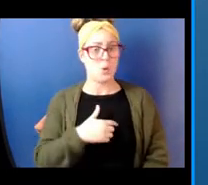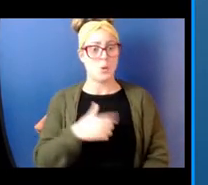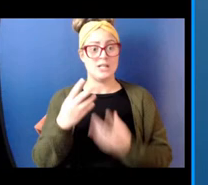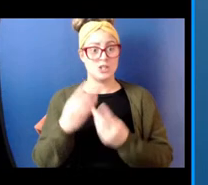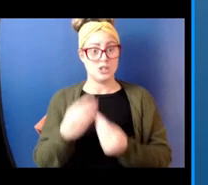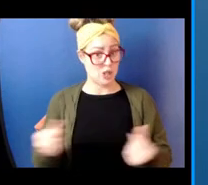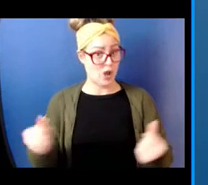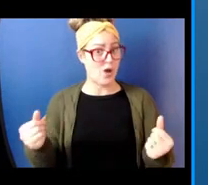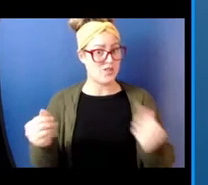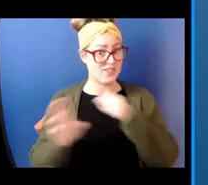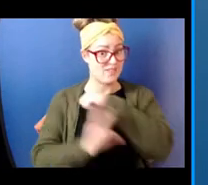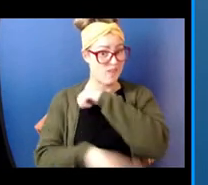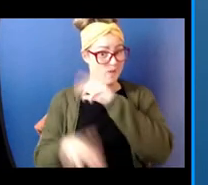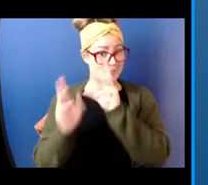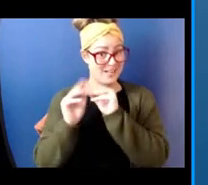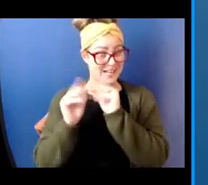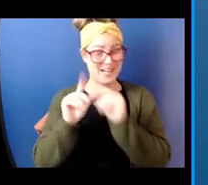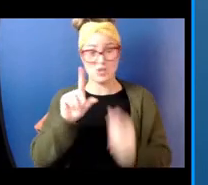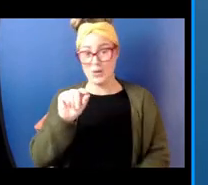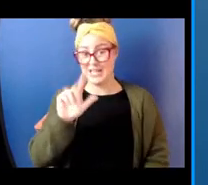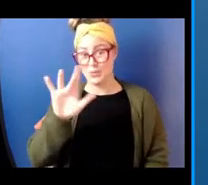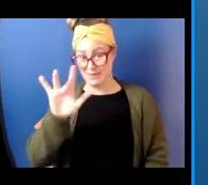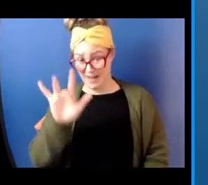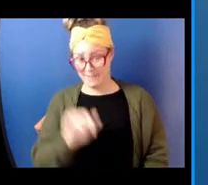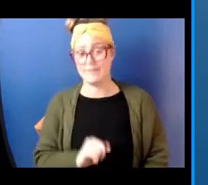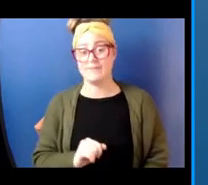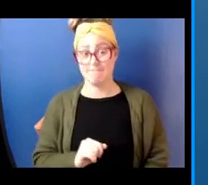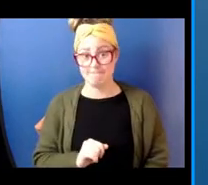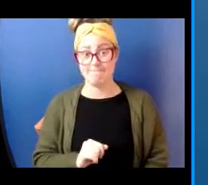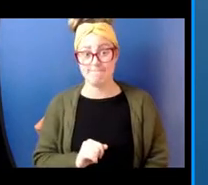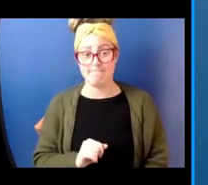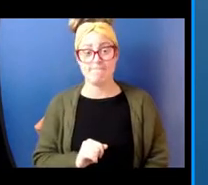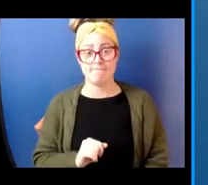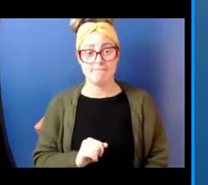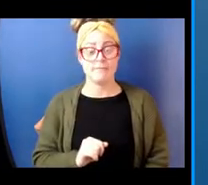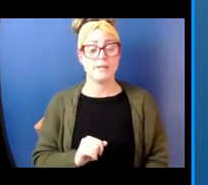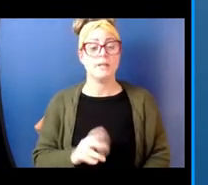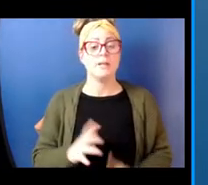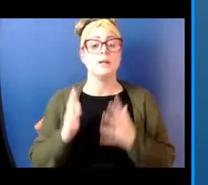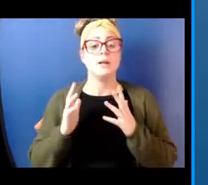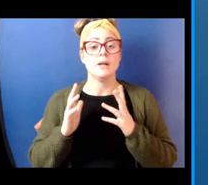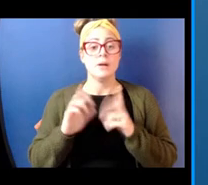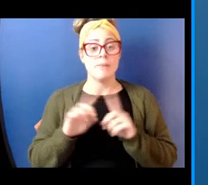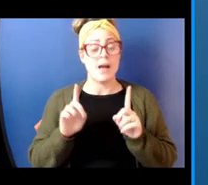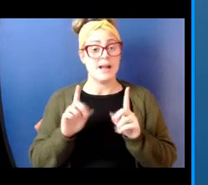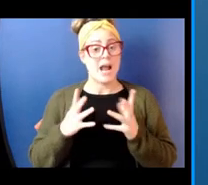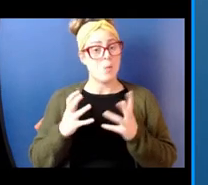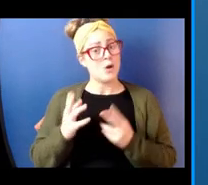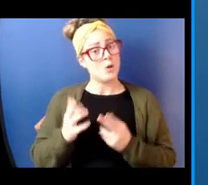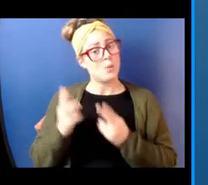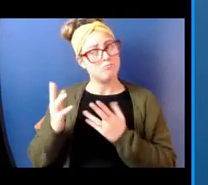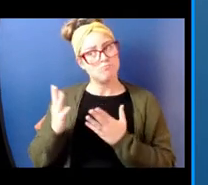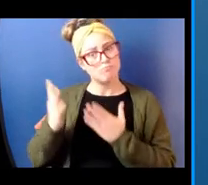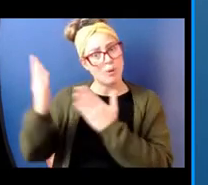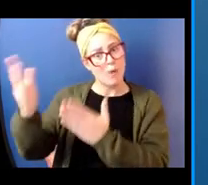meeting of the in 2025 but I would like to move that um